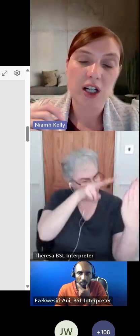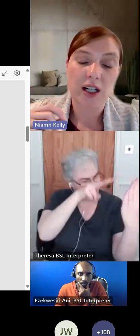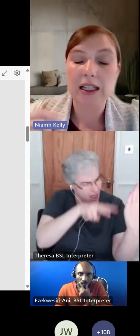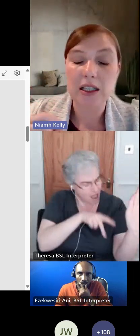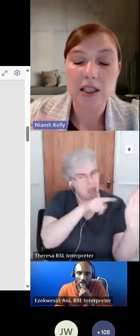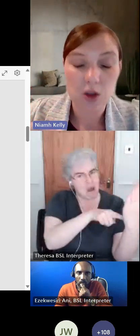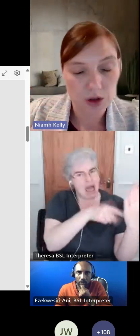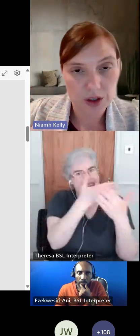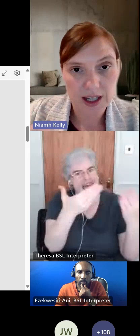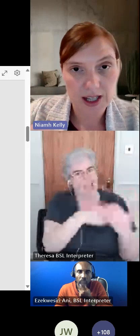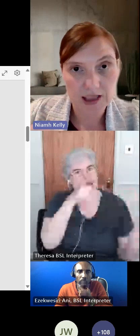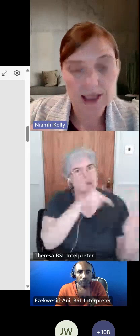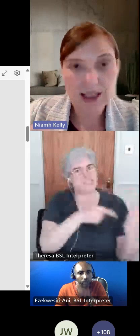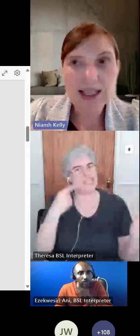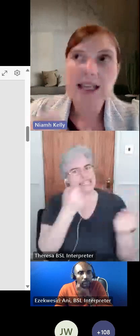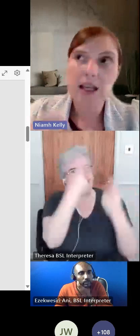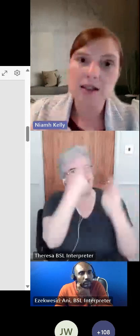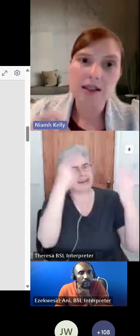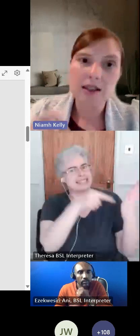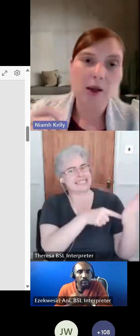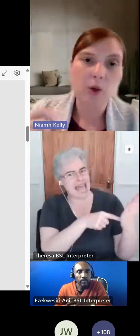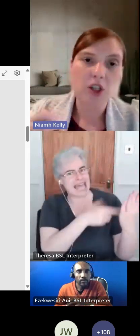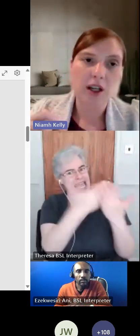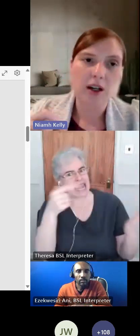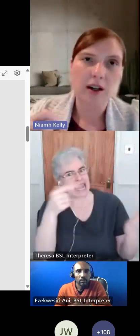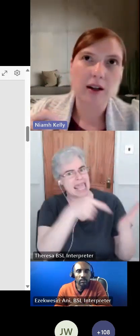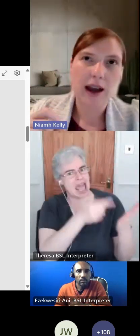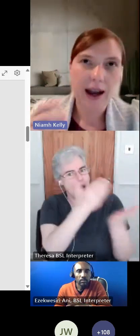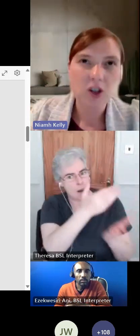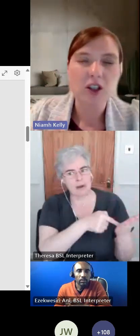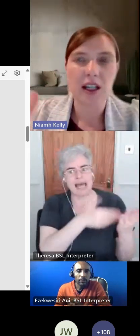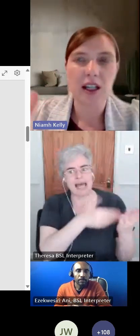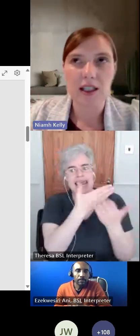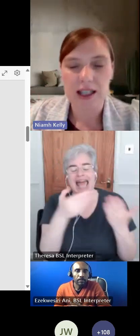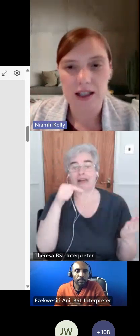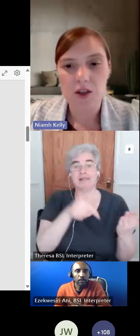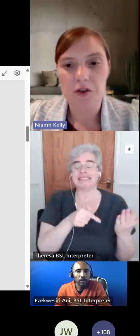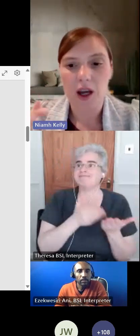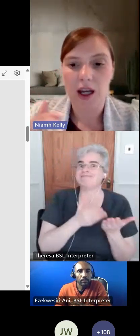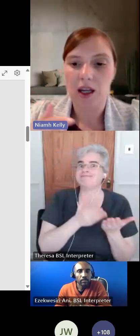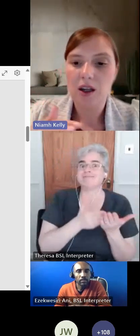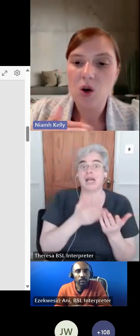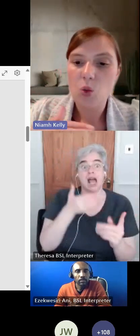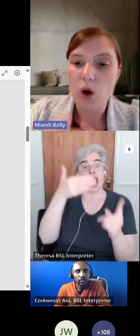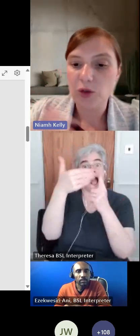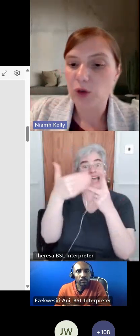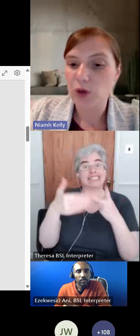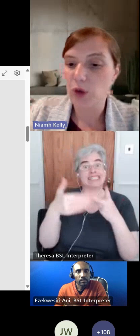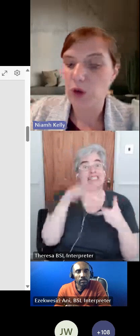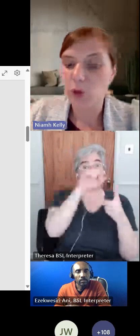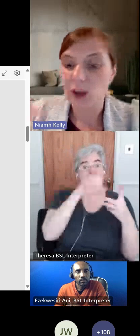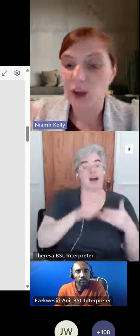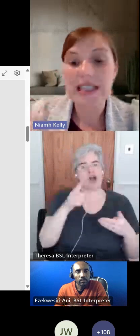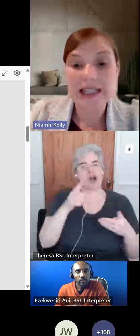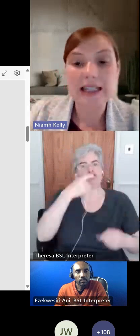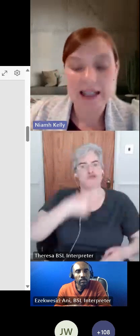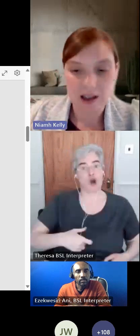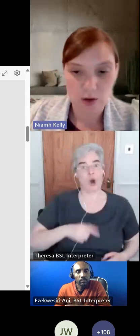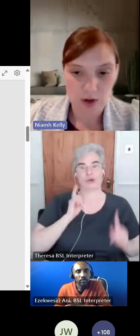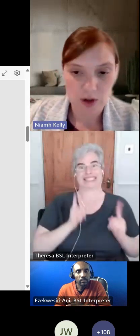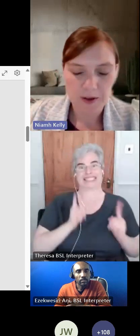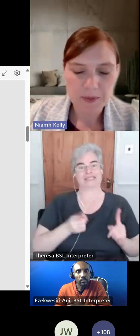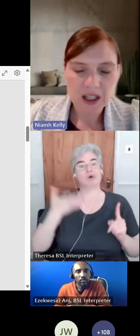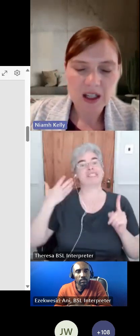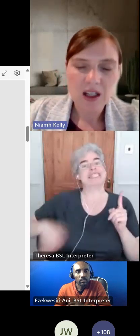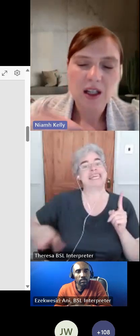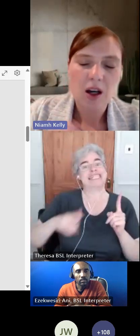the language here easy to understand? Is the language here actually identifying what the role, what is needed